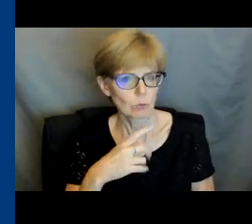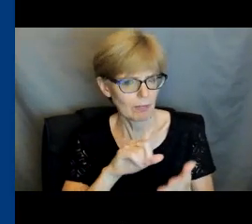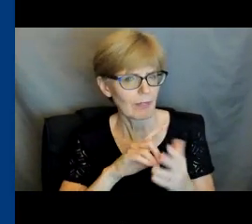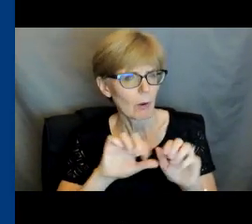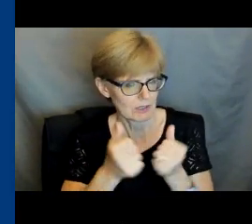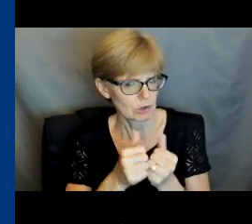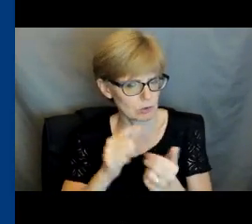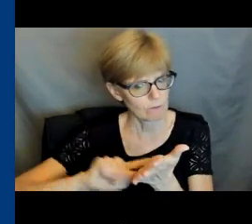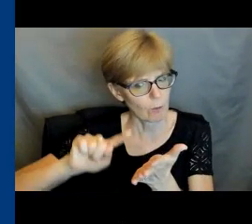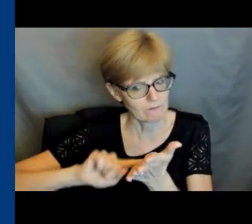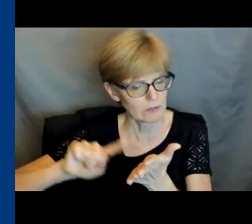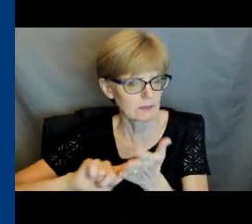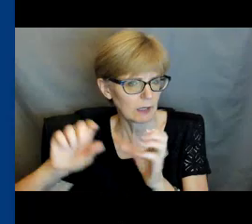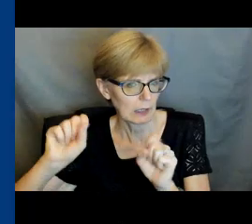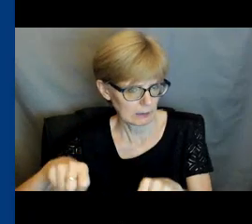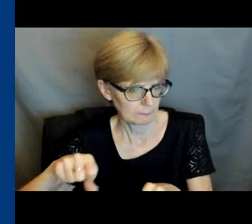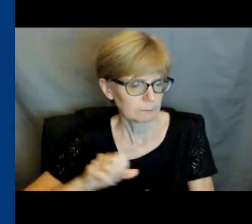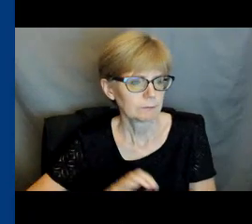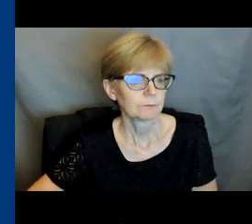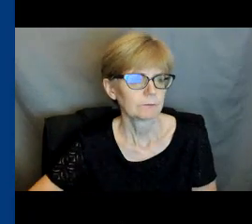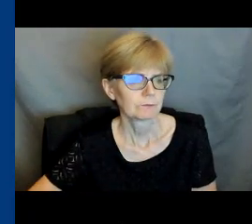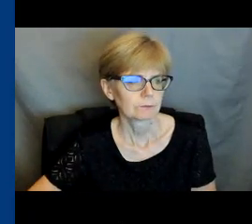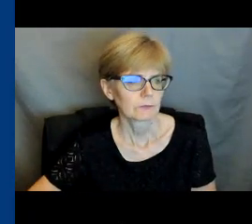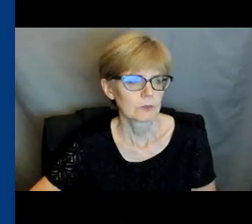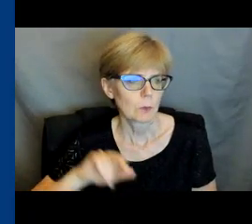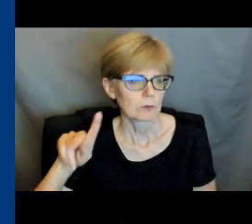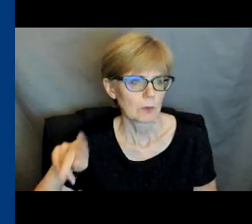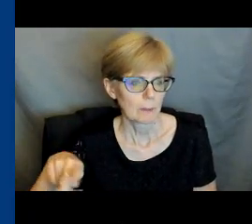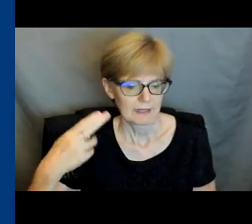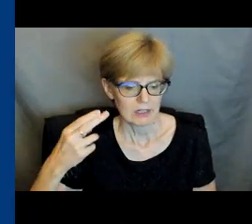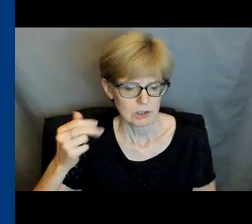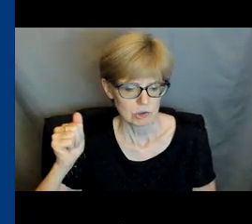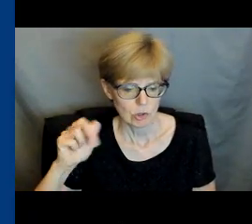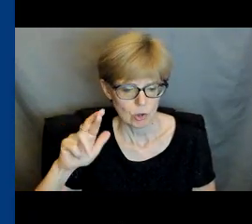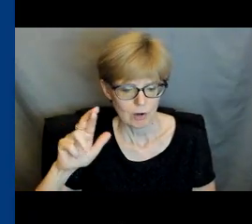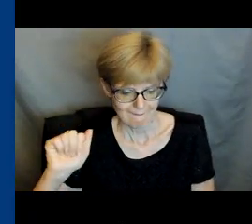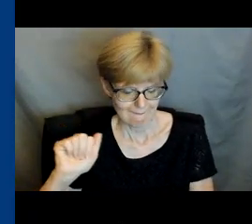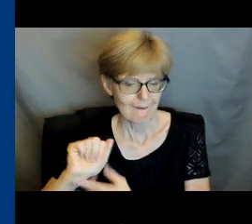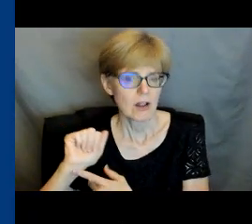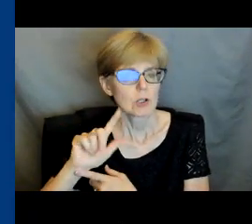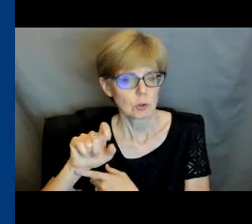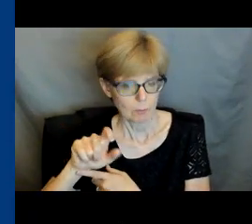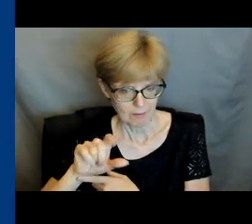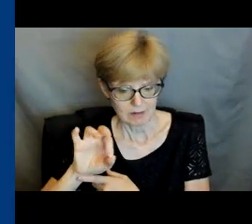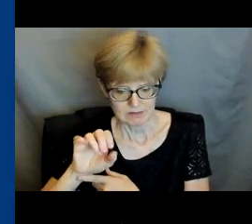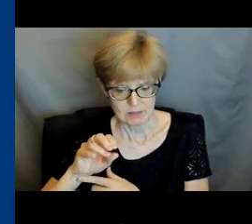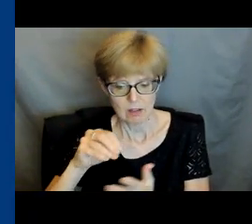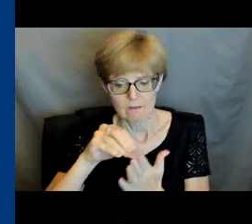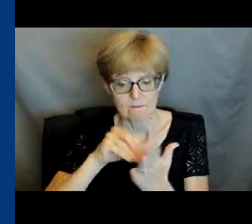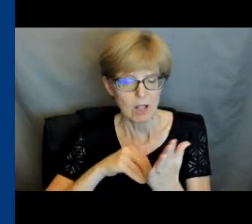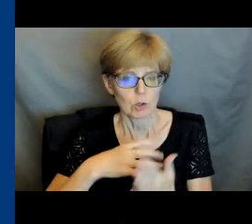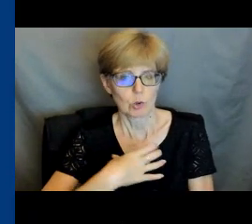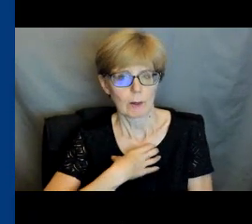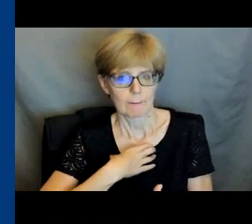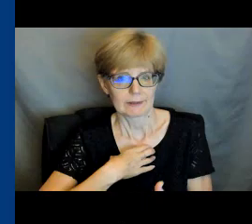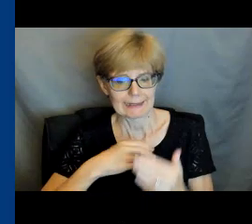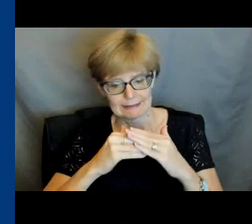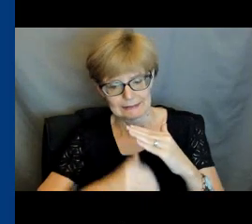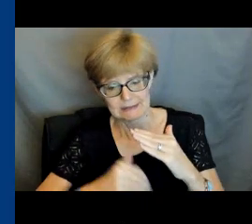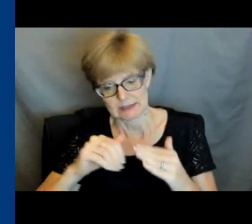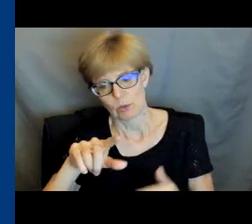Under our state act, the Pennsylvania Human Relations Act, you need to file within 180 days of the date of the last harm, about